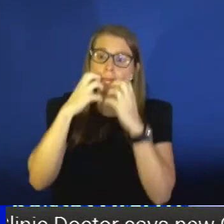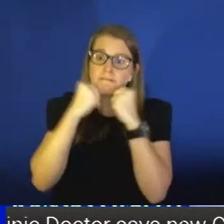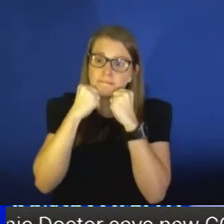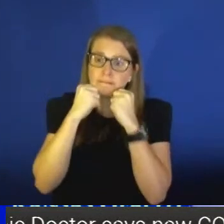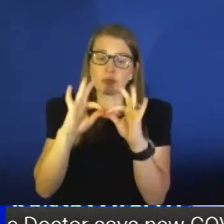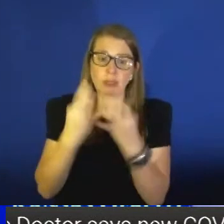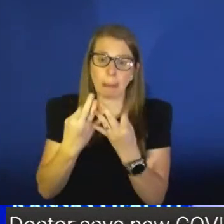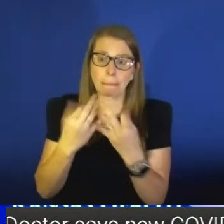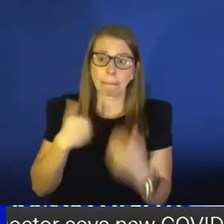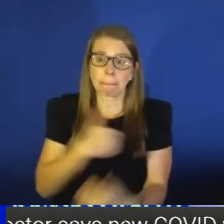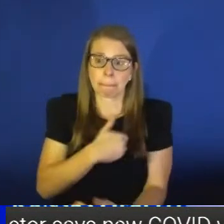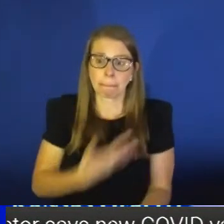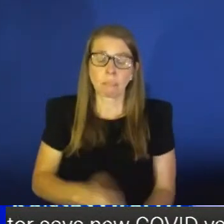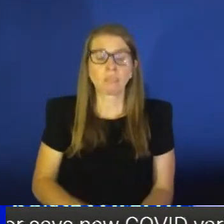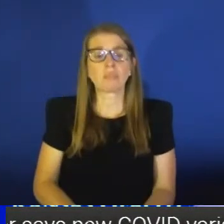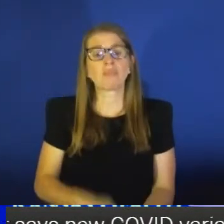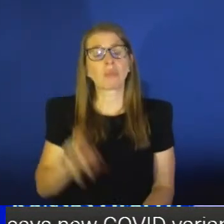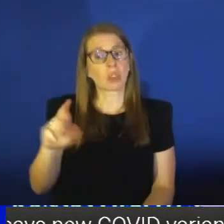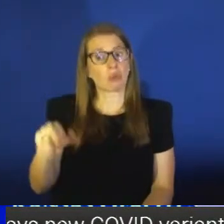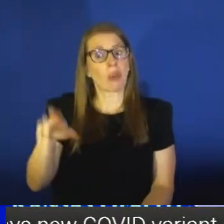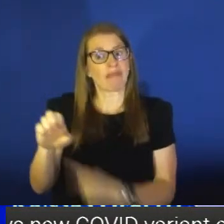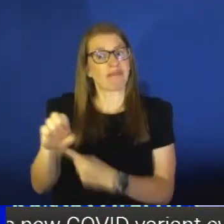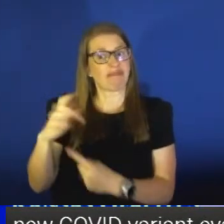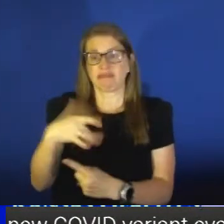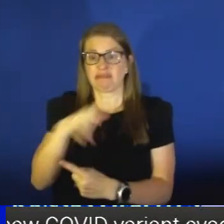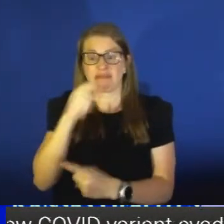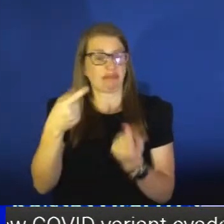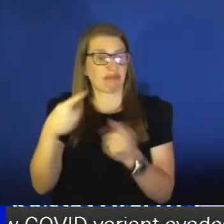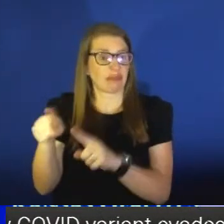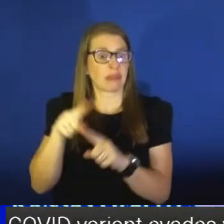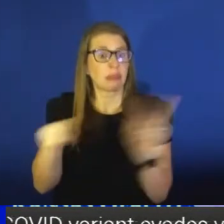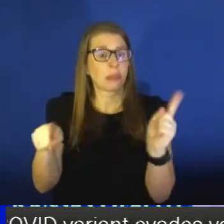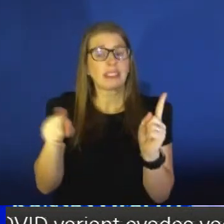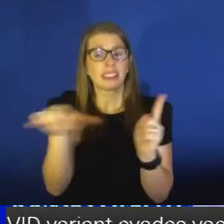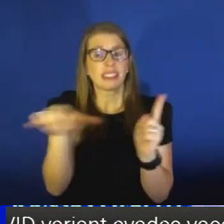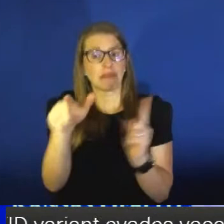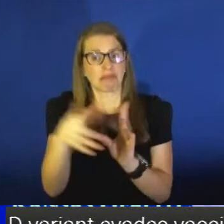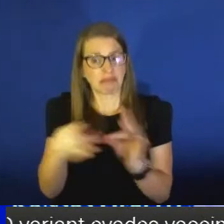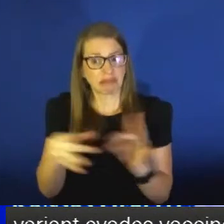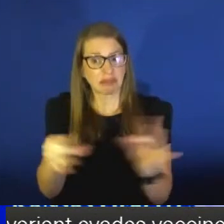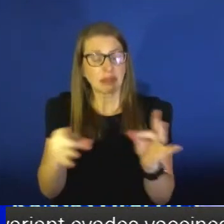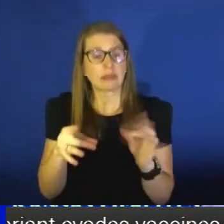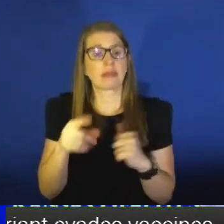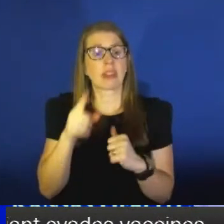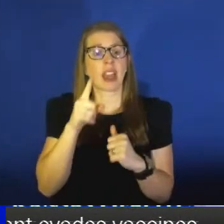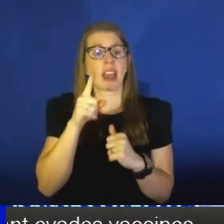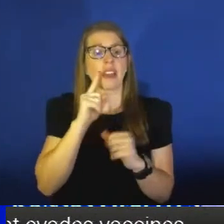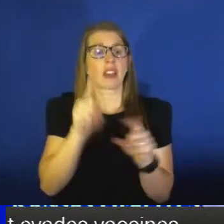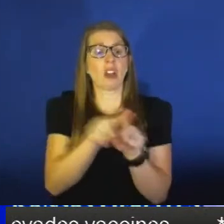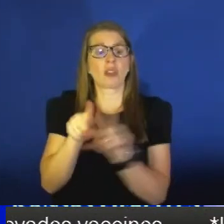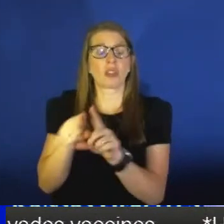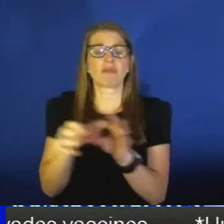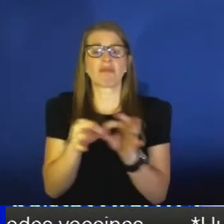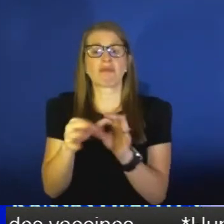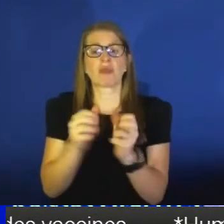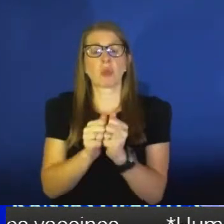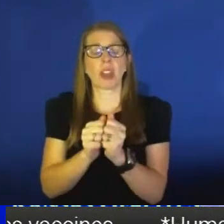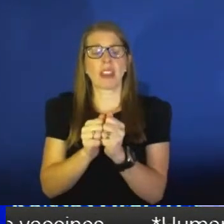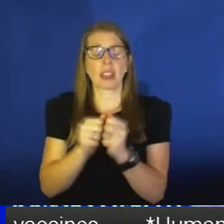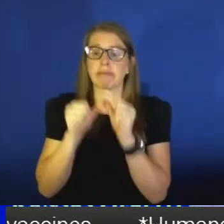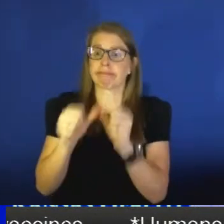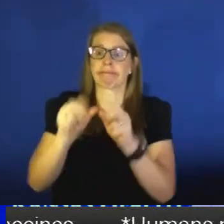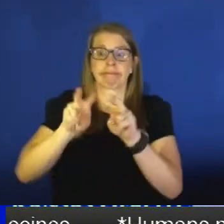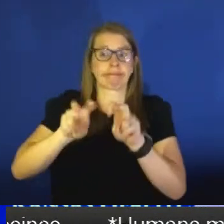is true, they are rare, but just exactly what you said. And I think some of this also has to deal with the constant evaluation and